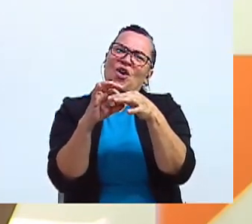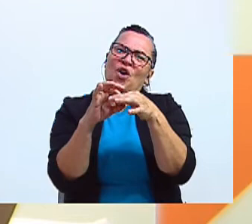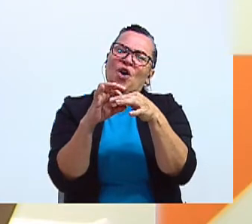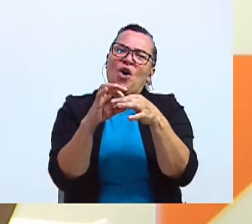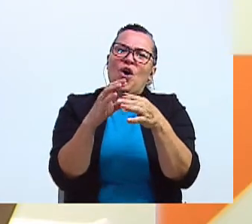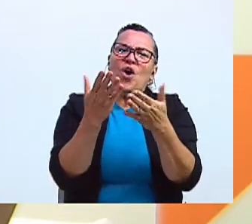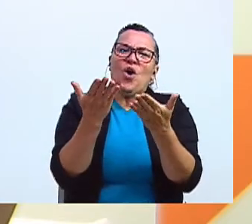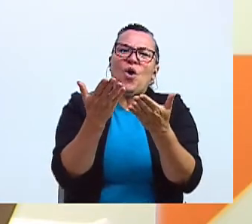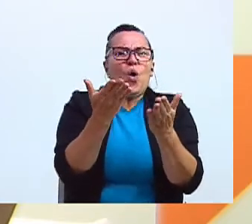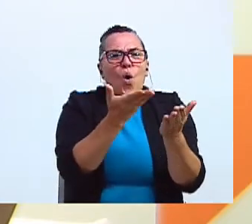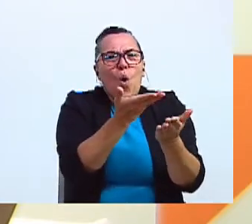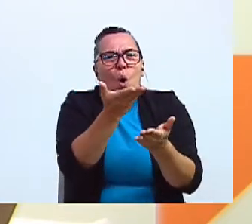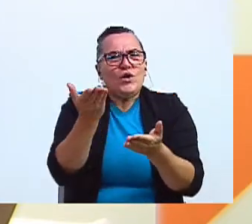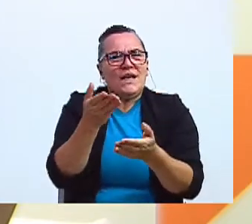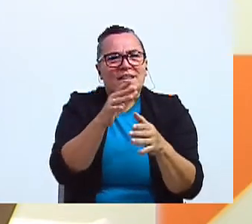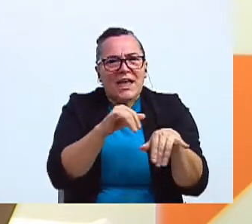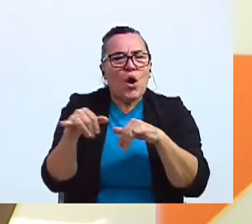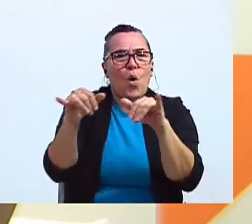things in common?